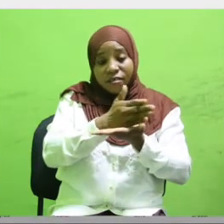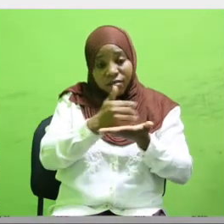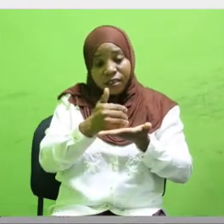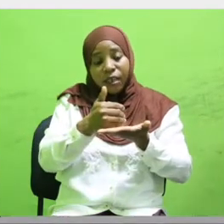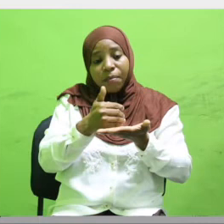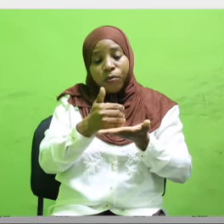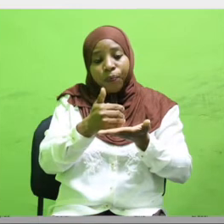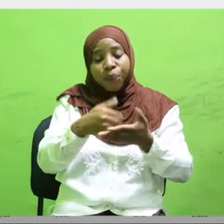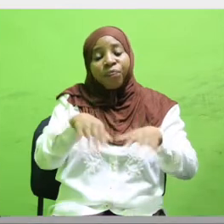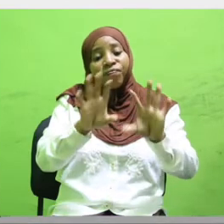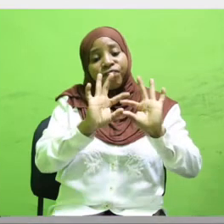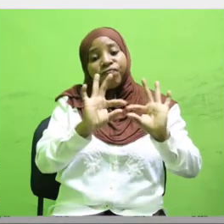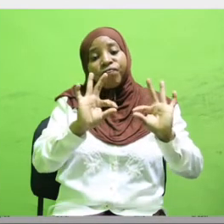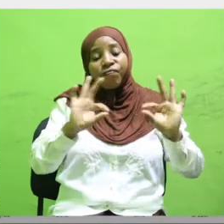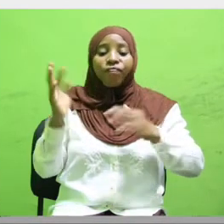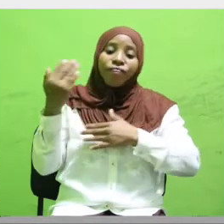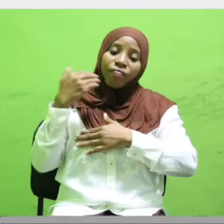hyphae.